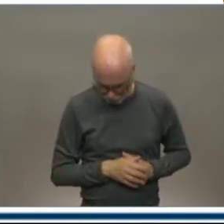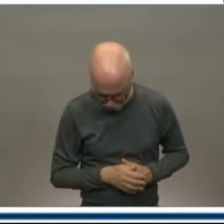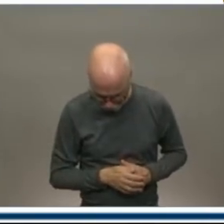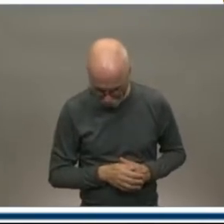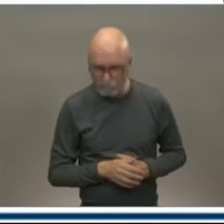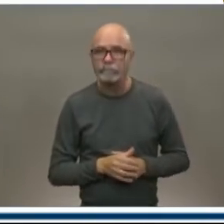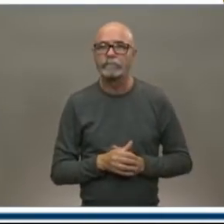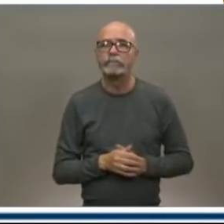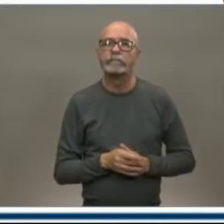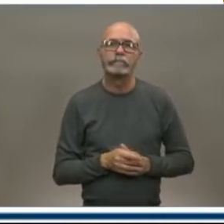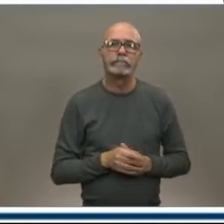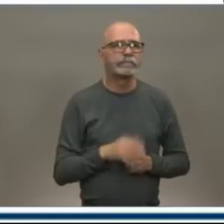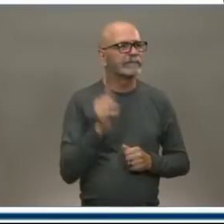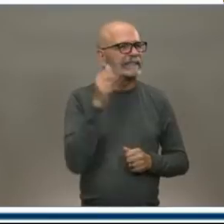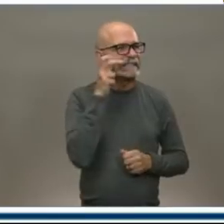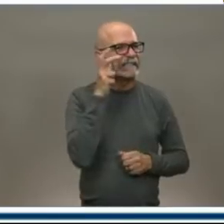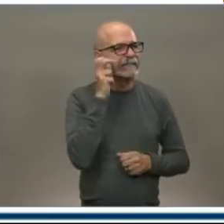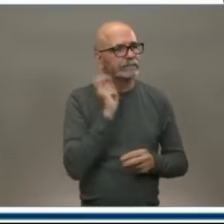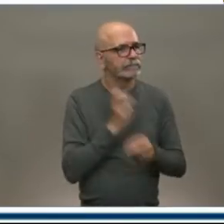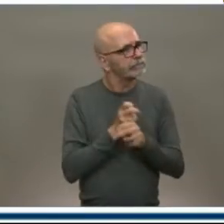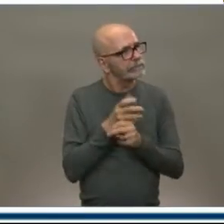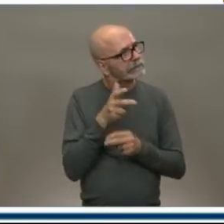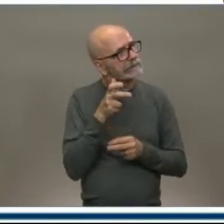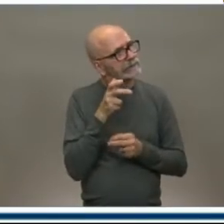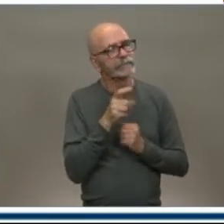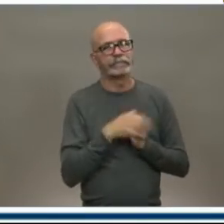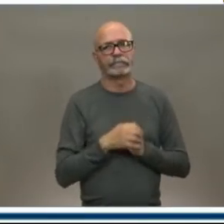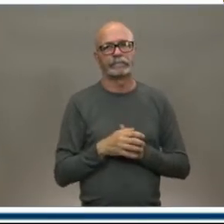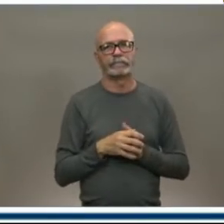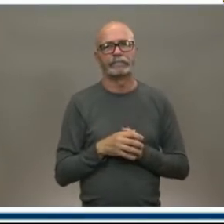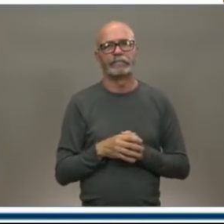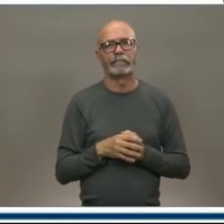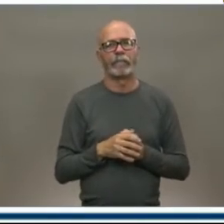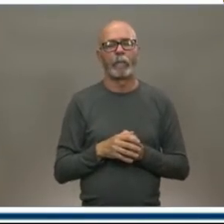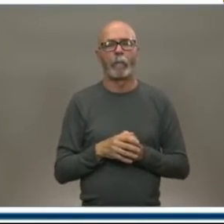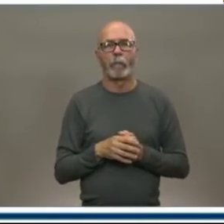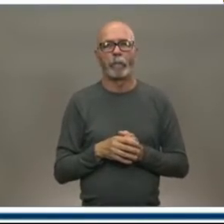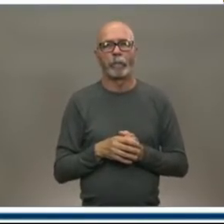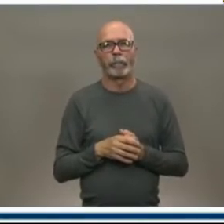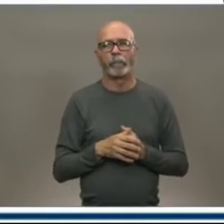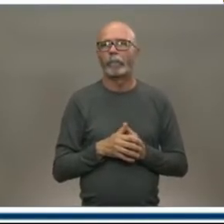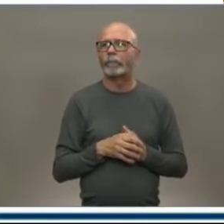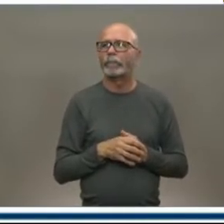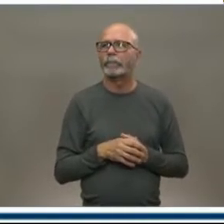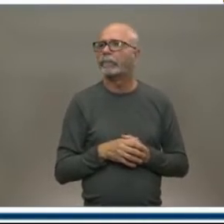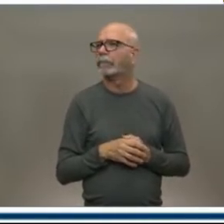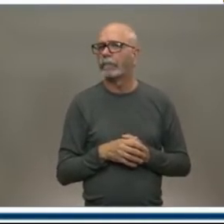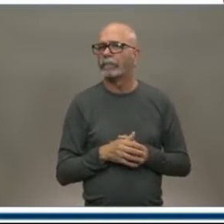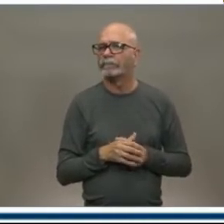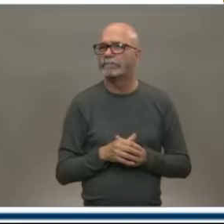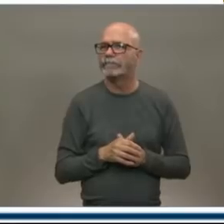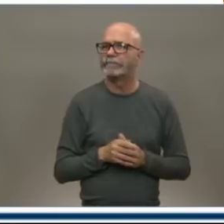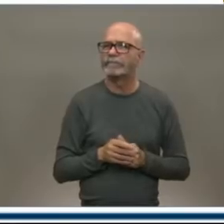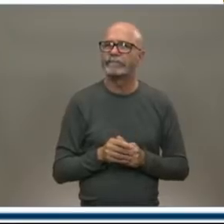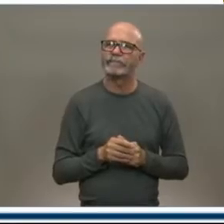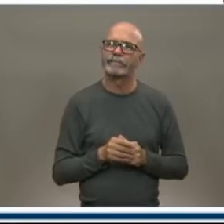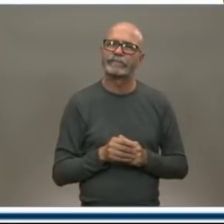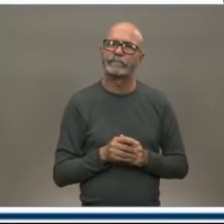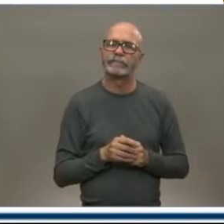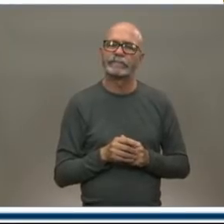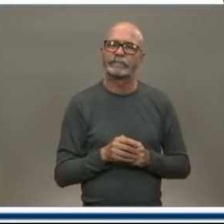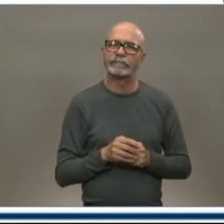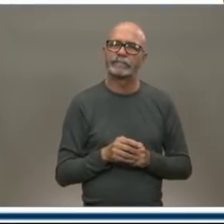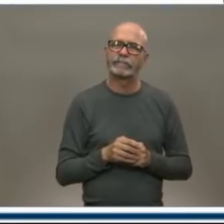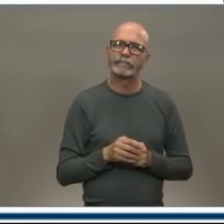Hello, good afternoon, Dr. Strang. As you may know, many legions and community halls